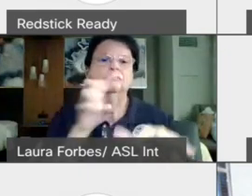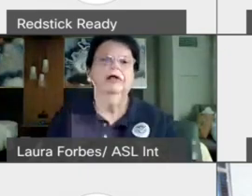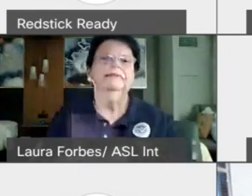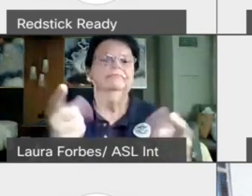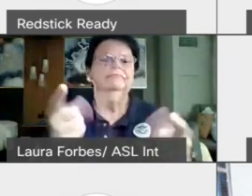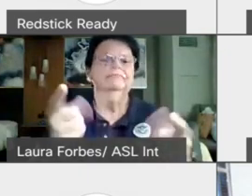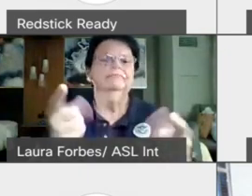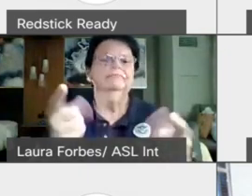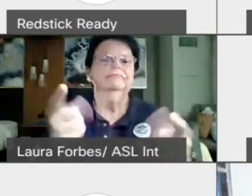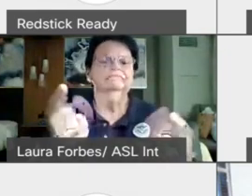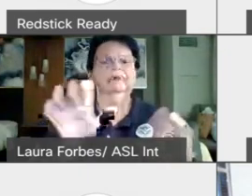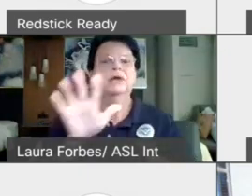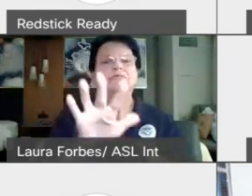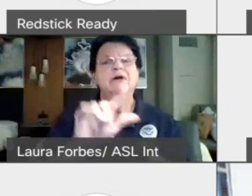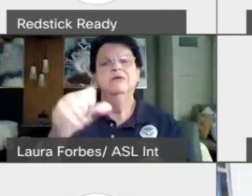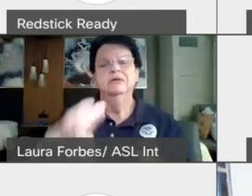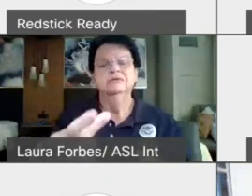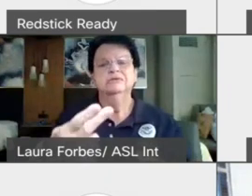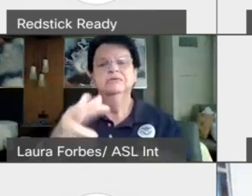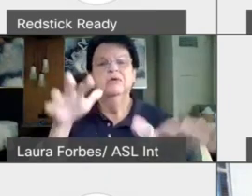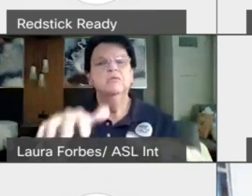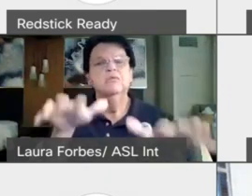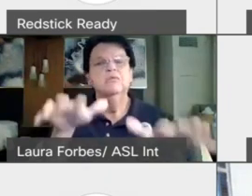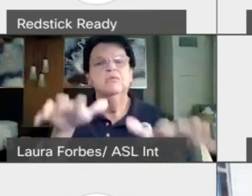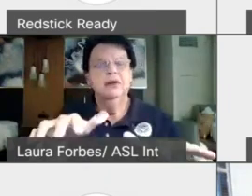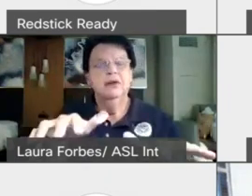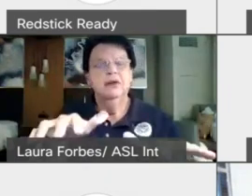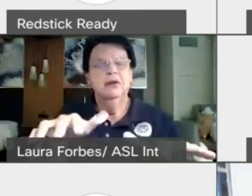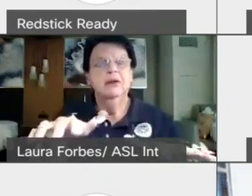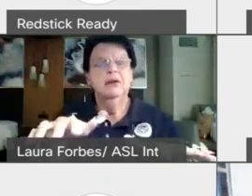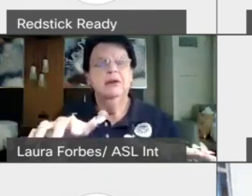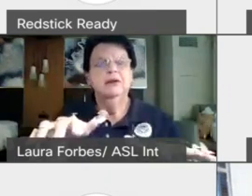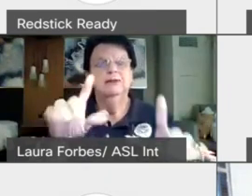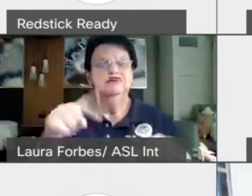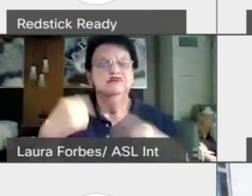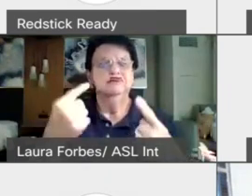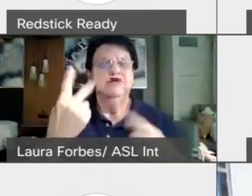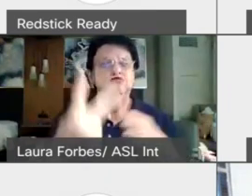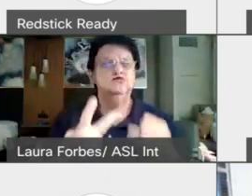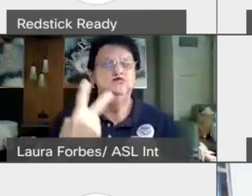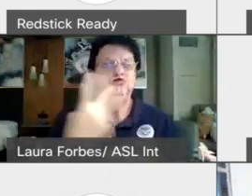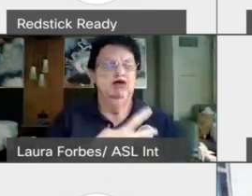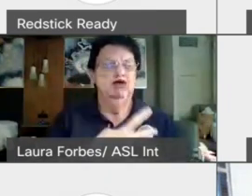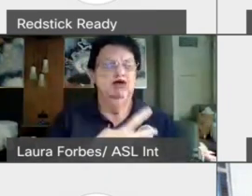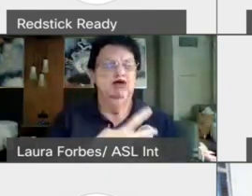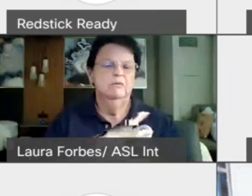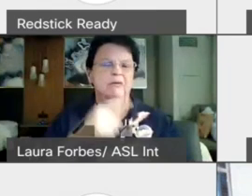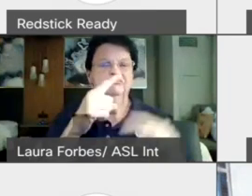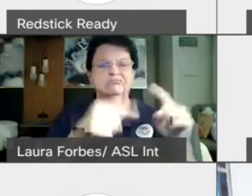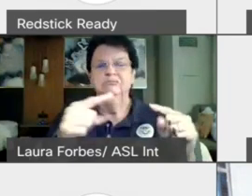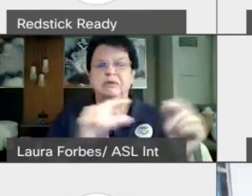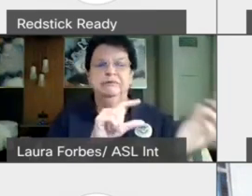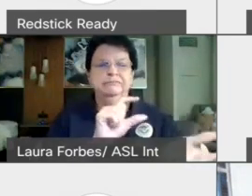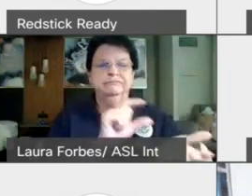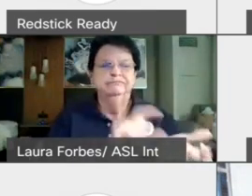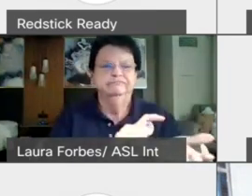received 1 to 5 inches of rainfall over the last 2 days with varying amounts in different